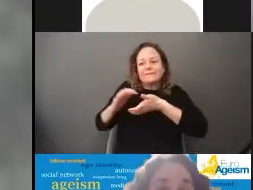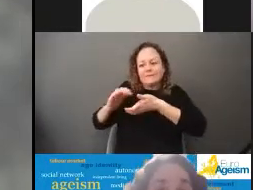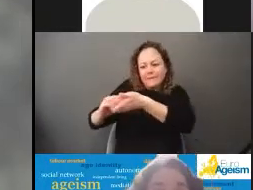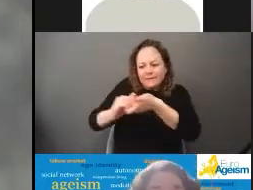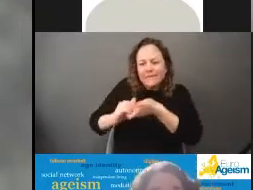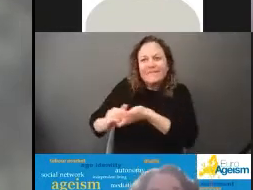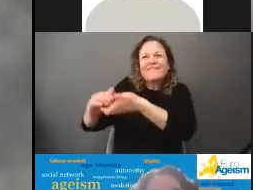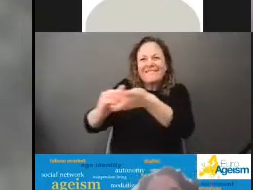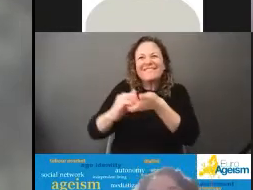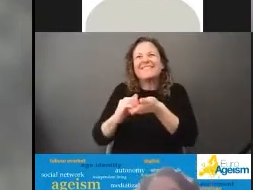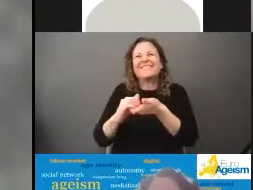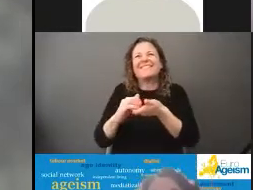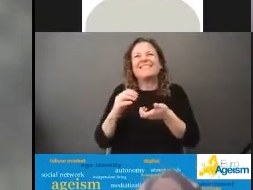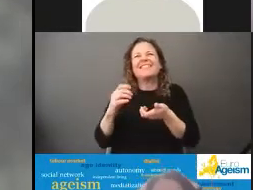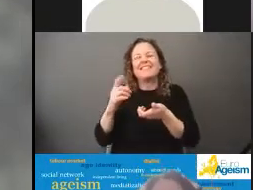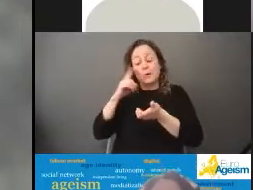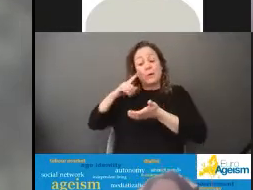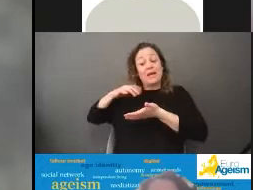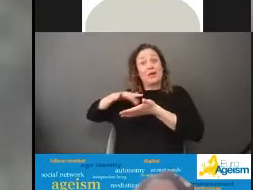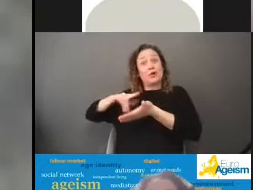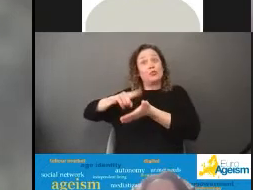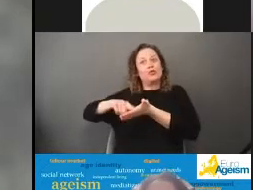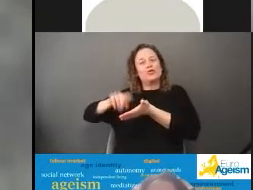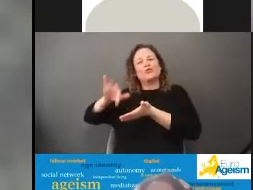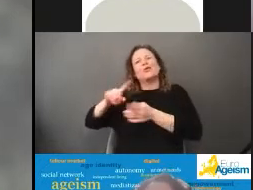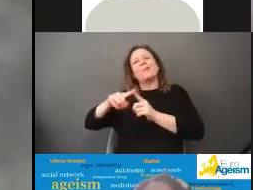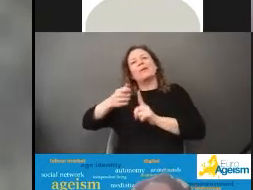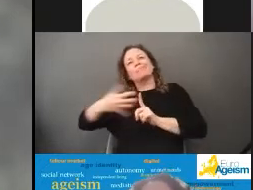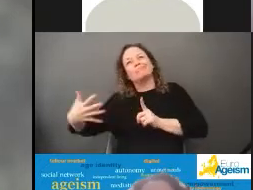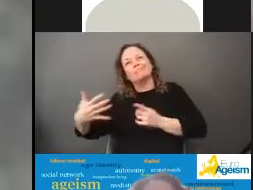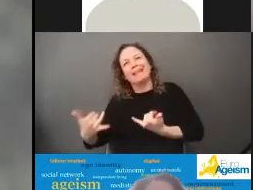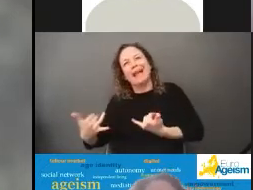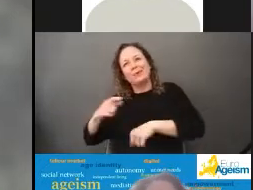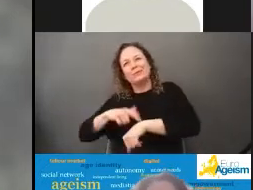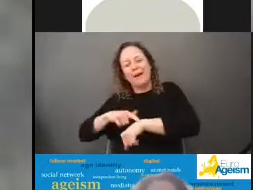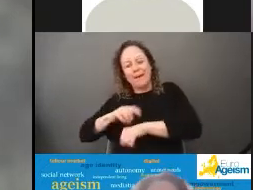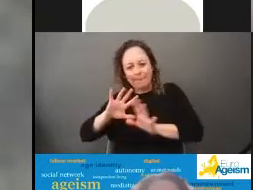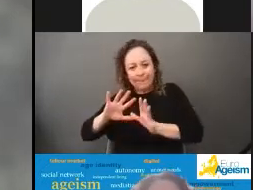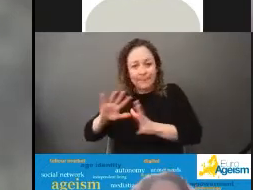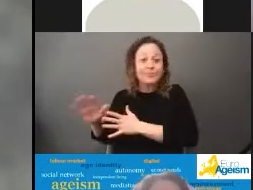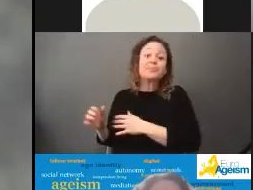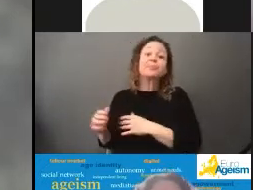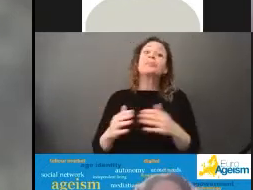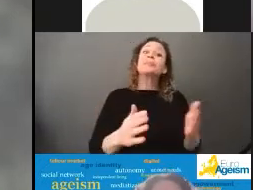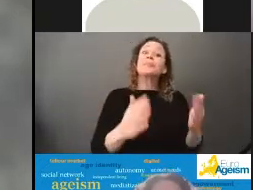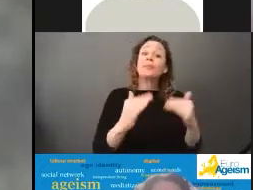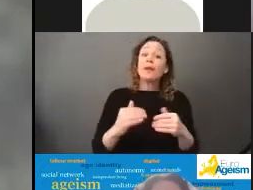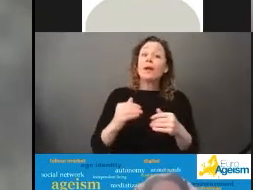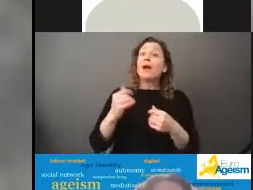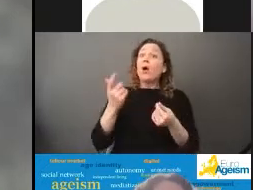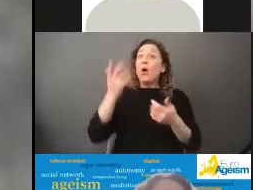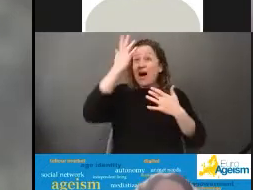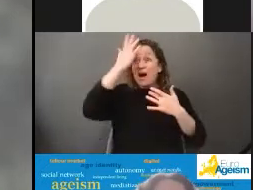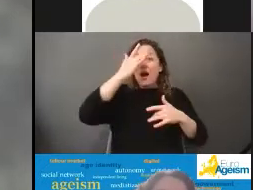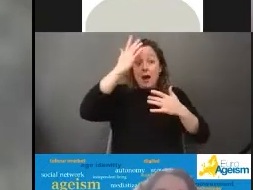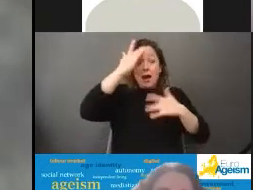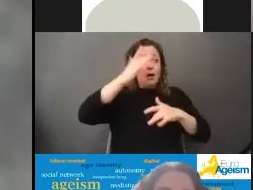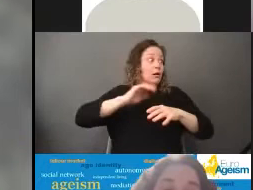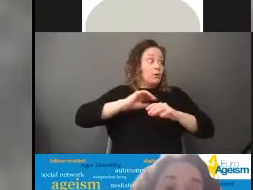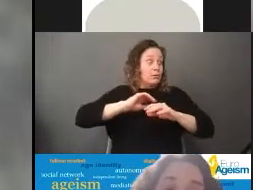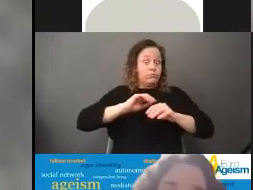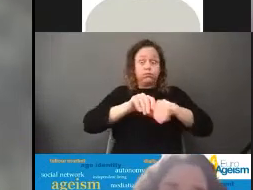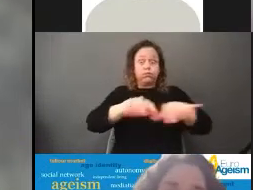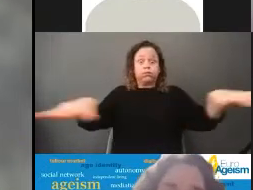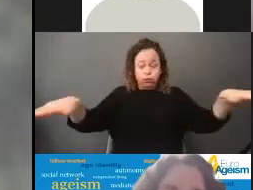time. A pandemic is not a reason for human rights violation, and unfortunately it has happened over and